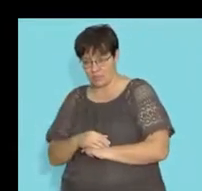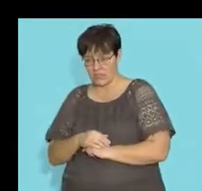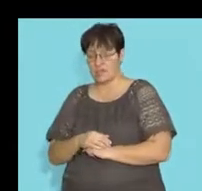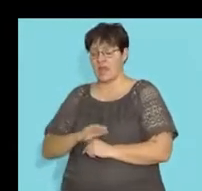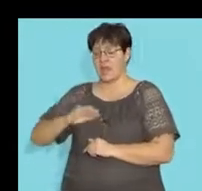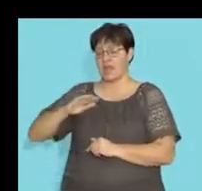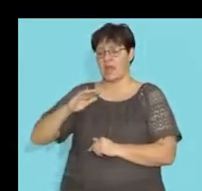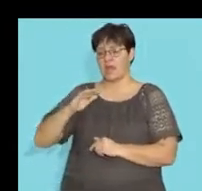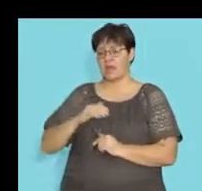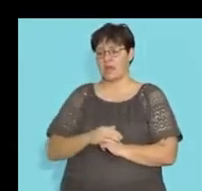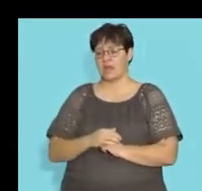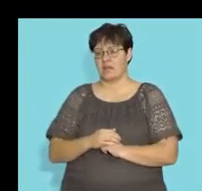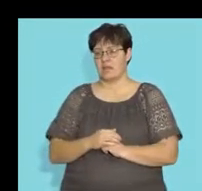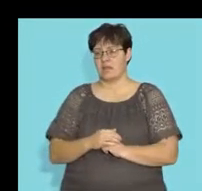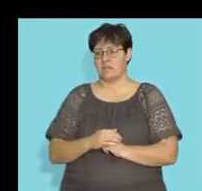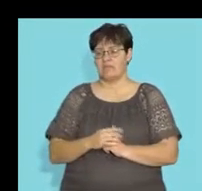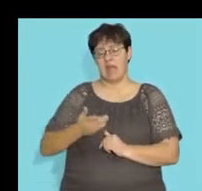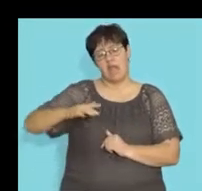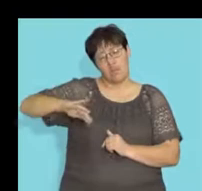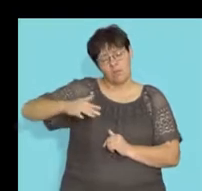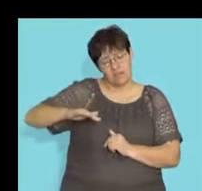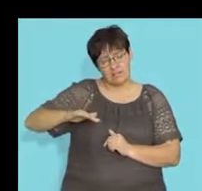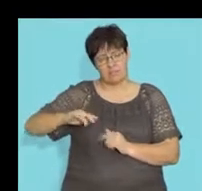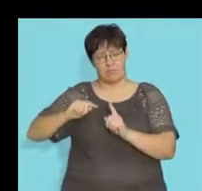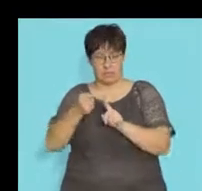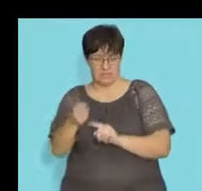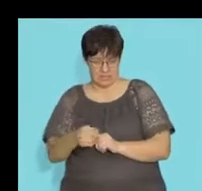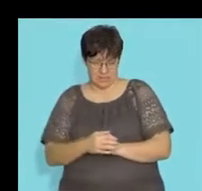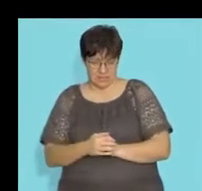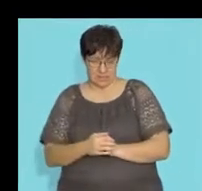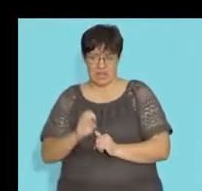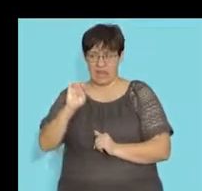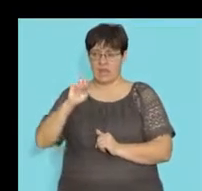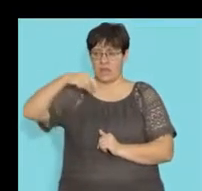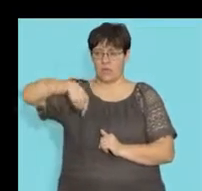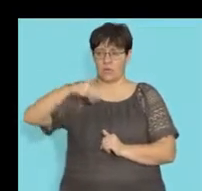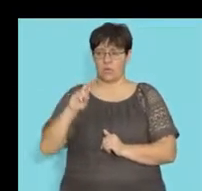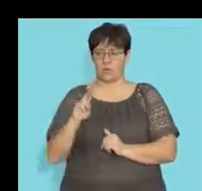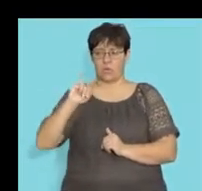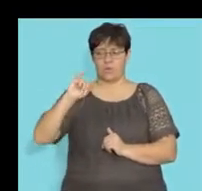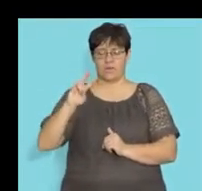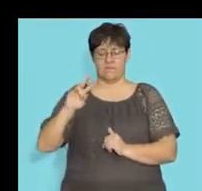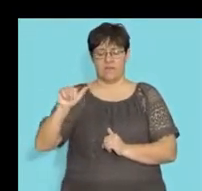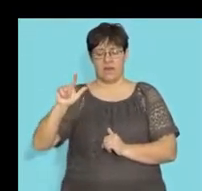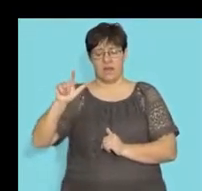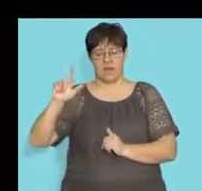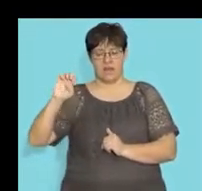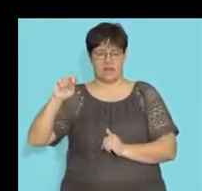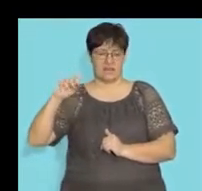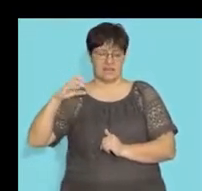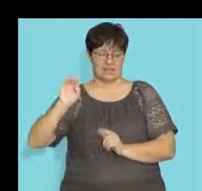called the equivalence point. So the endpoint is the point of the titration where